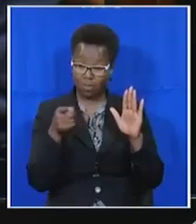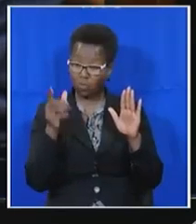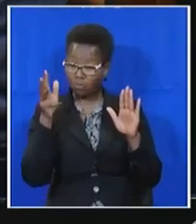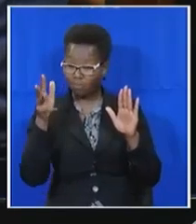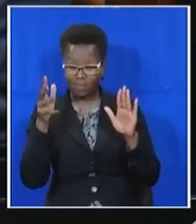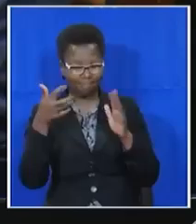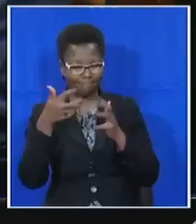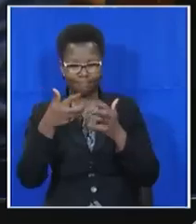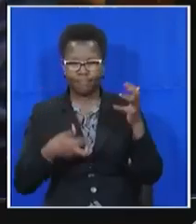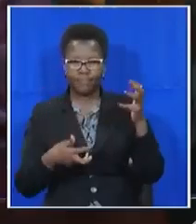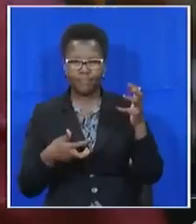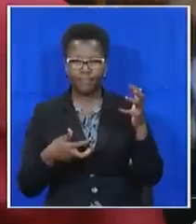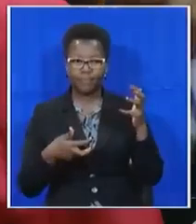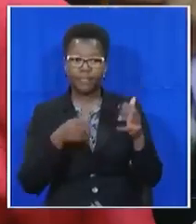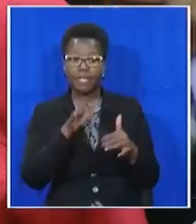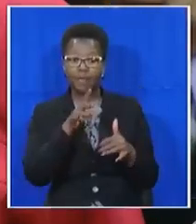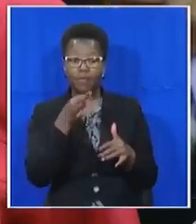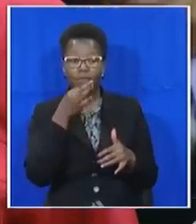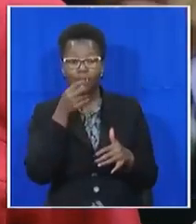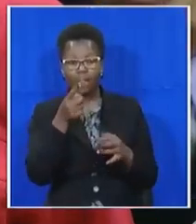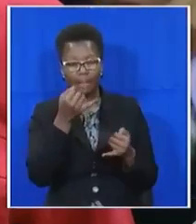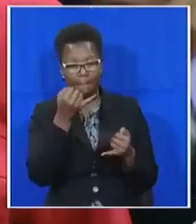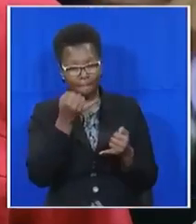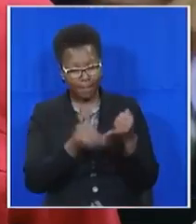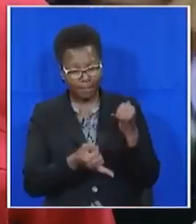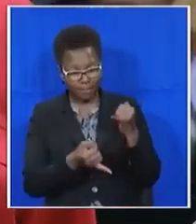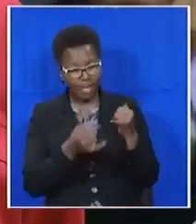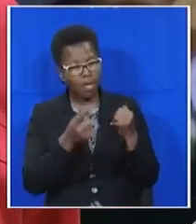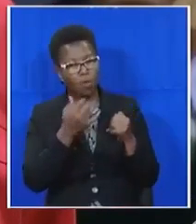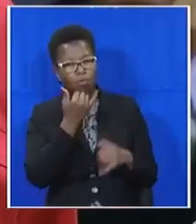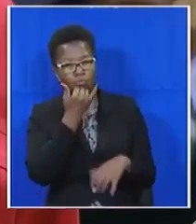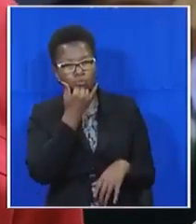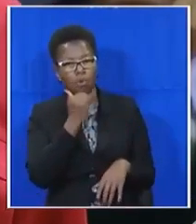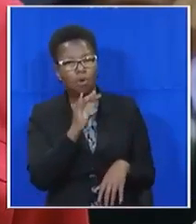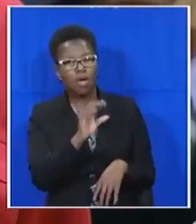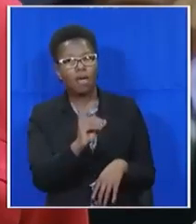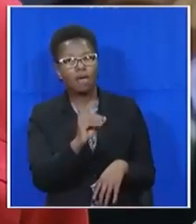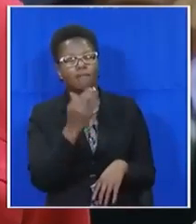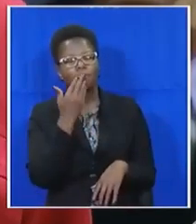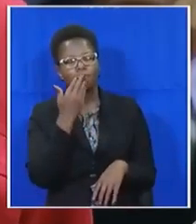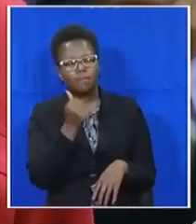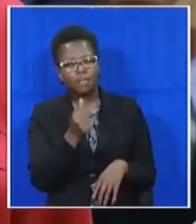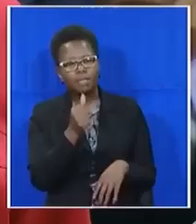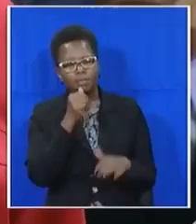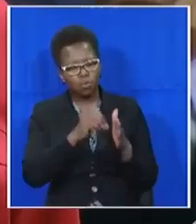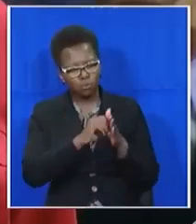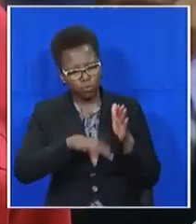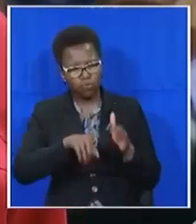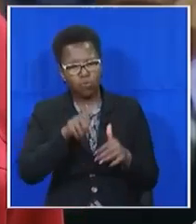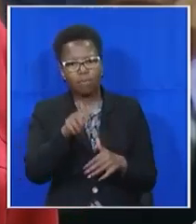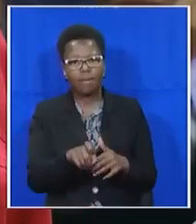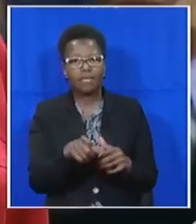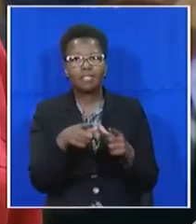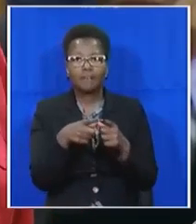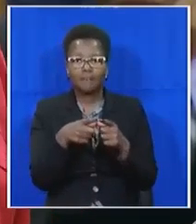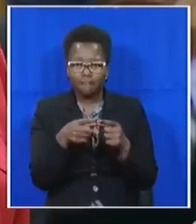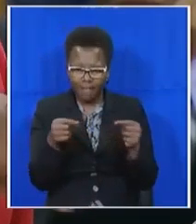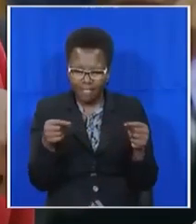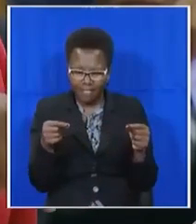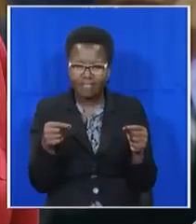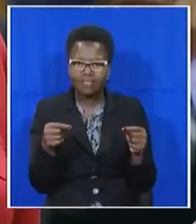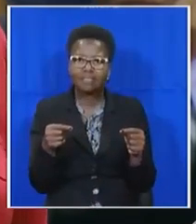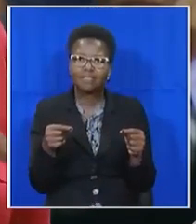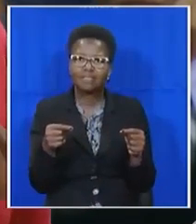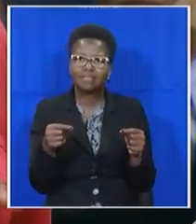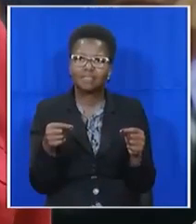member has made a mistake or something that is wrong, you ask him to withdraw. Honorable and member. then you must call